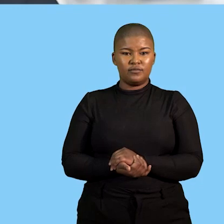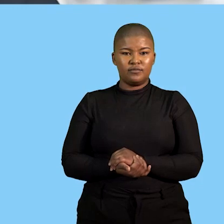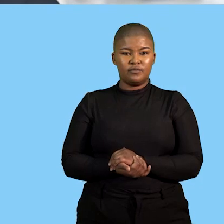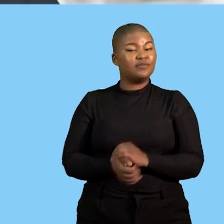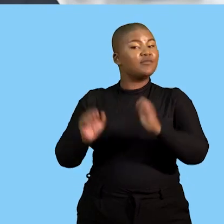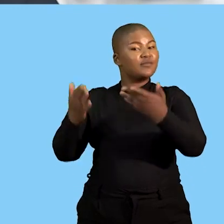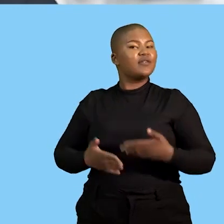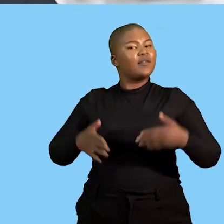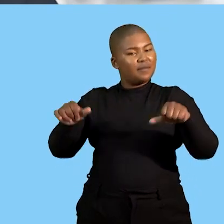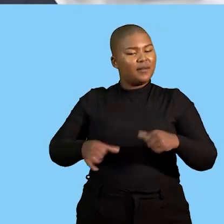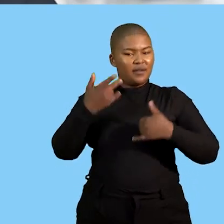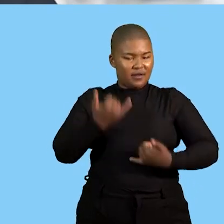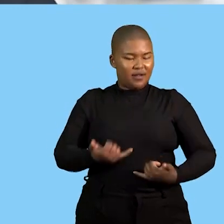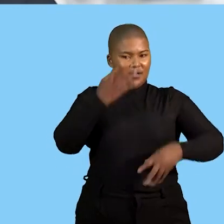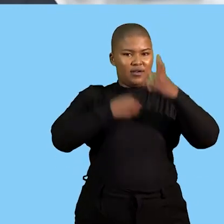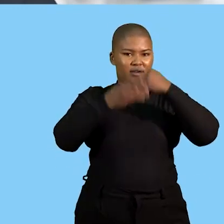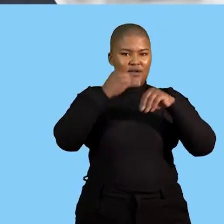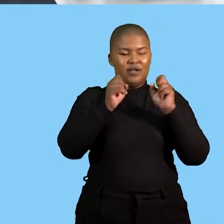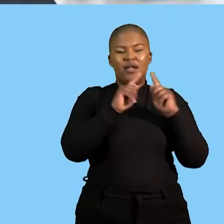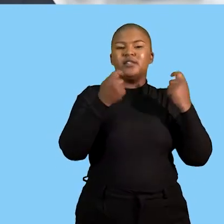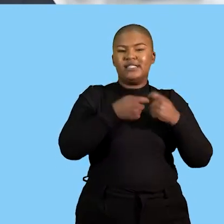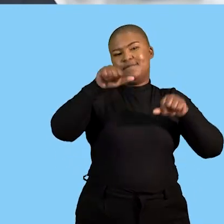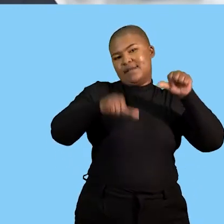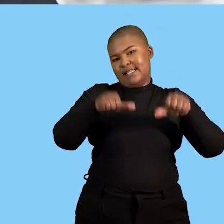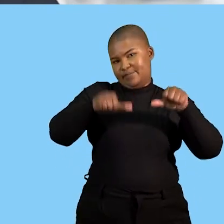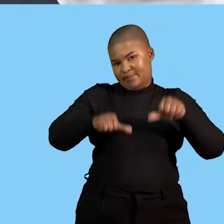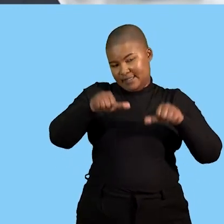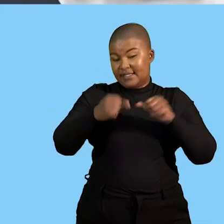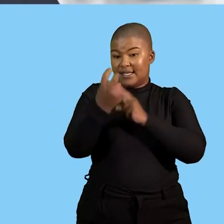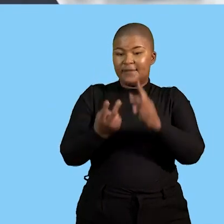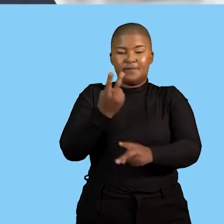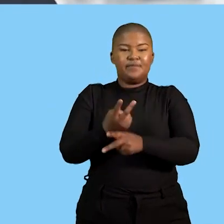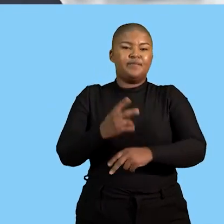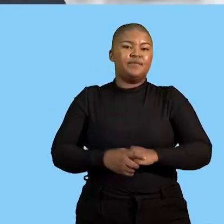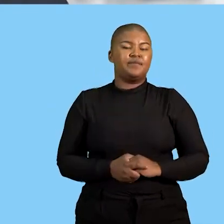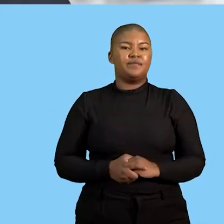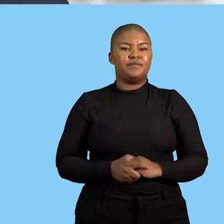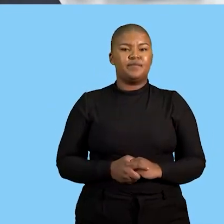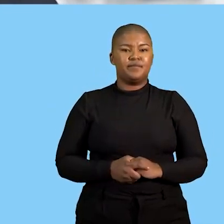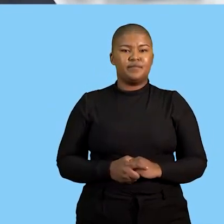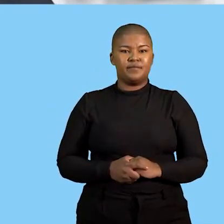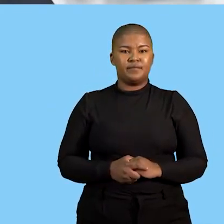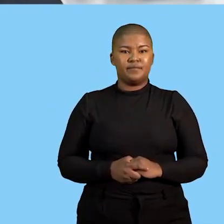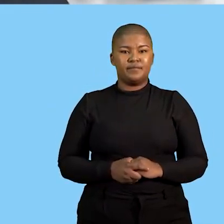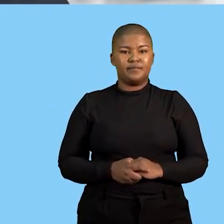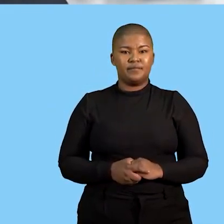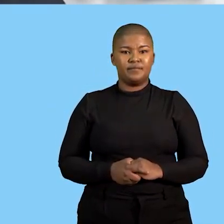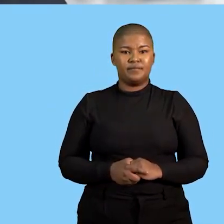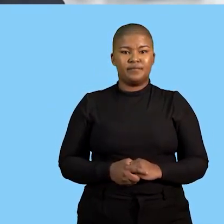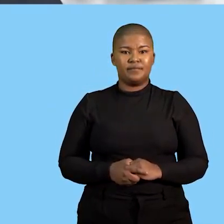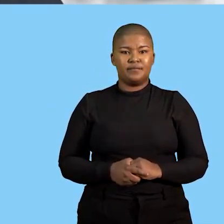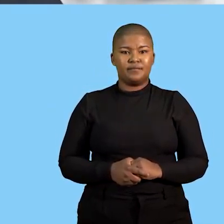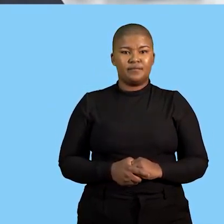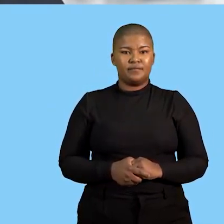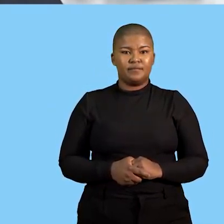Welcome back. Let us learn about team assessment again. Now, we